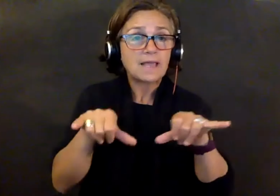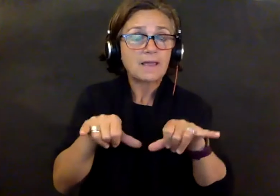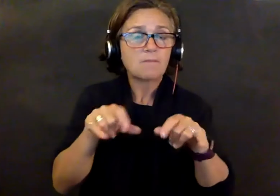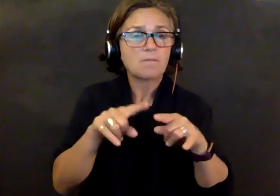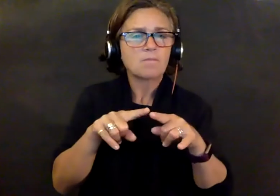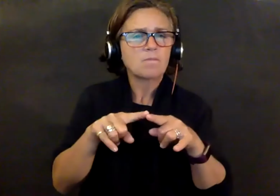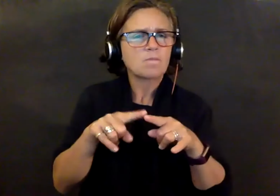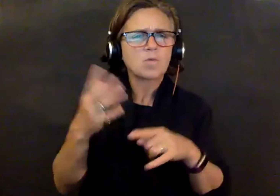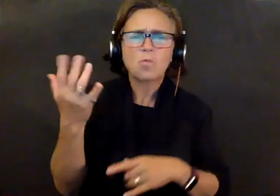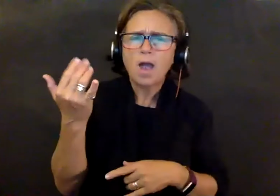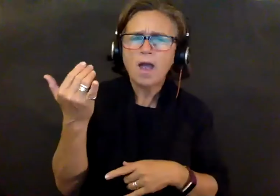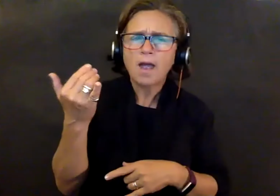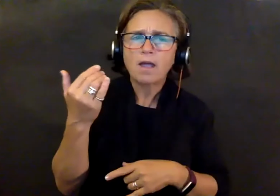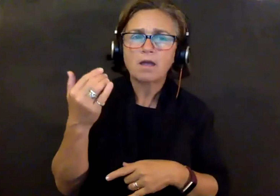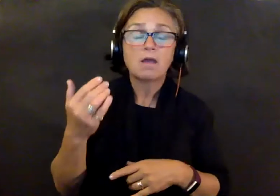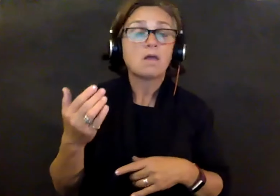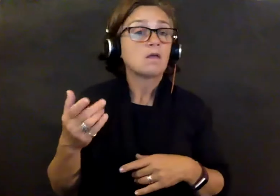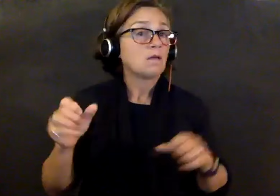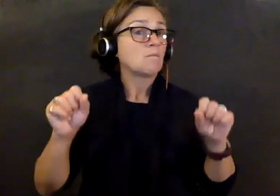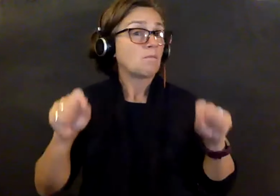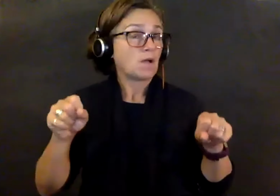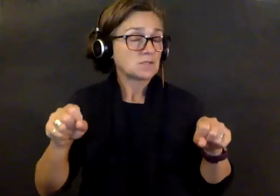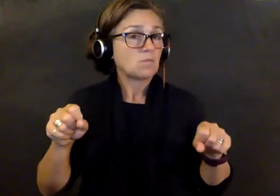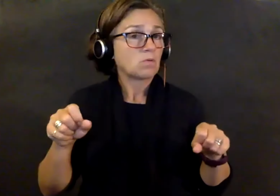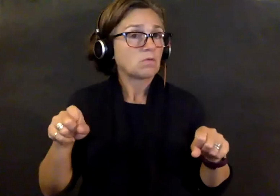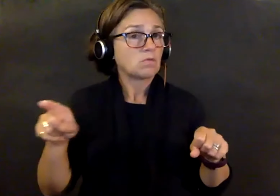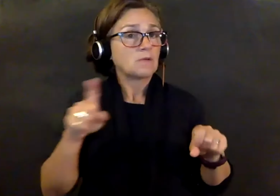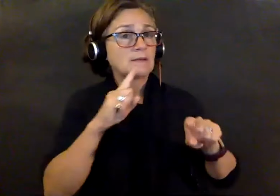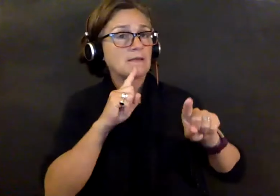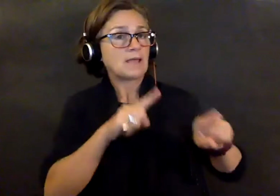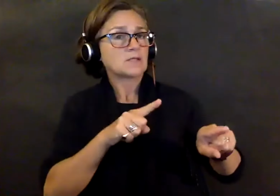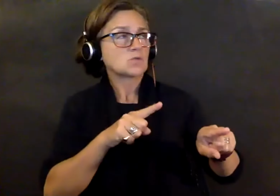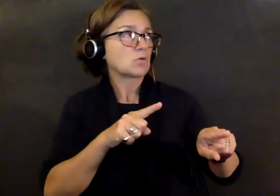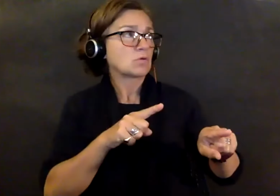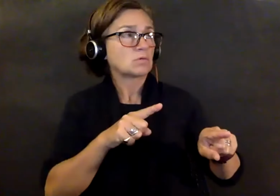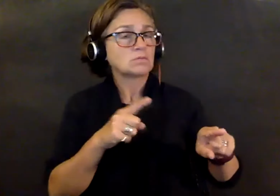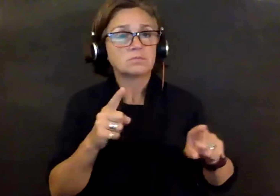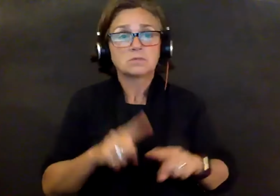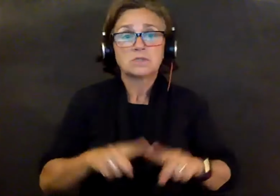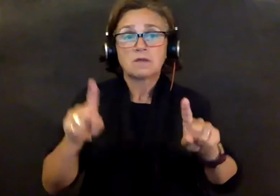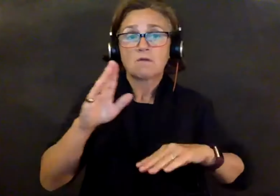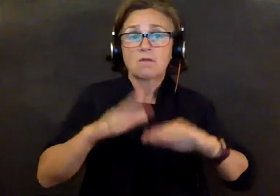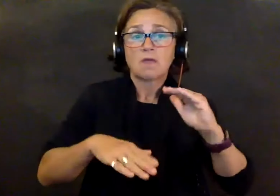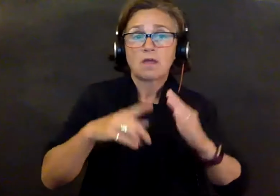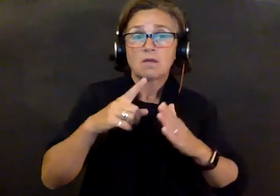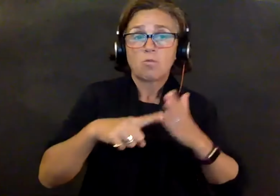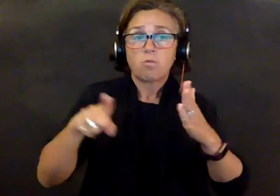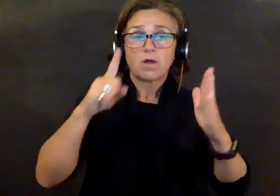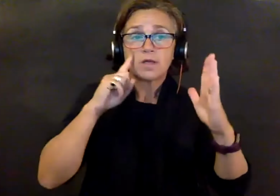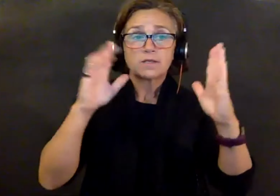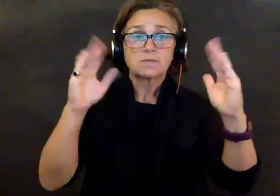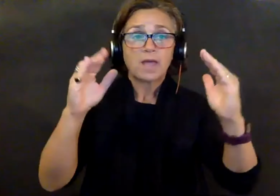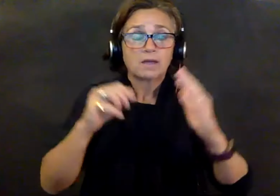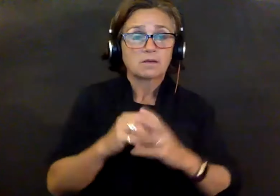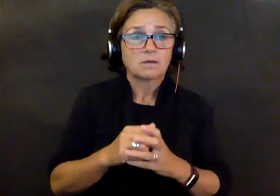different understanding than we think they do. So we need to ask questions. So I would say, let's ask the question. And then based on the